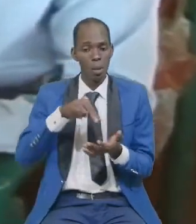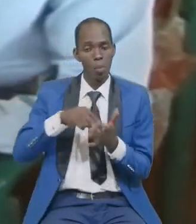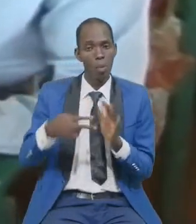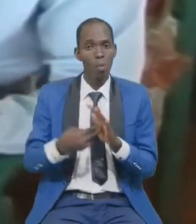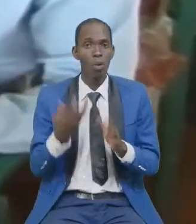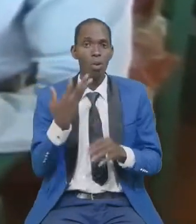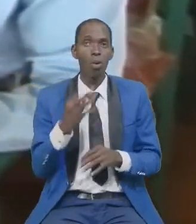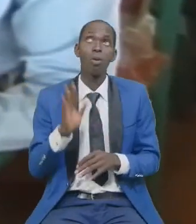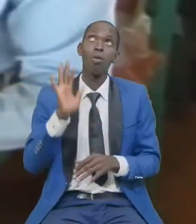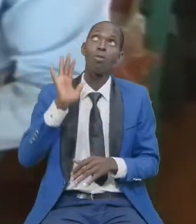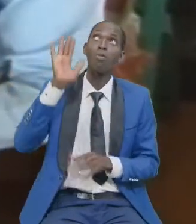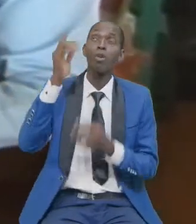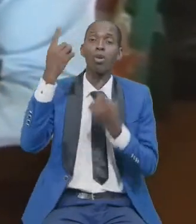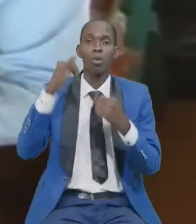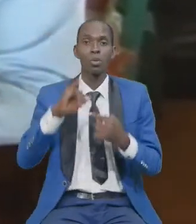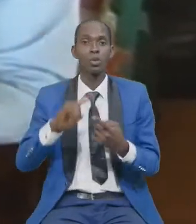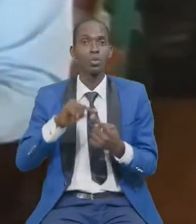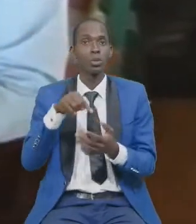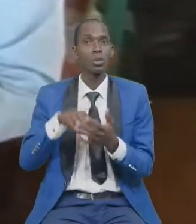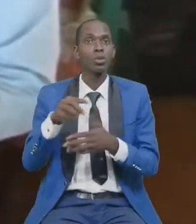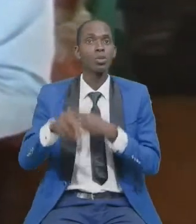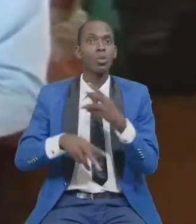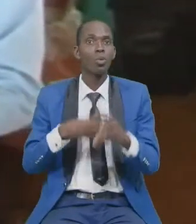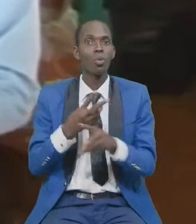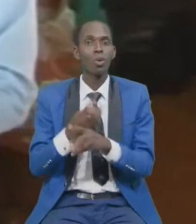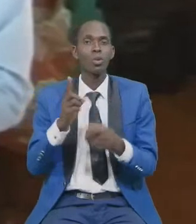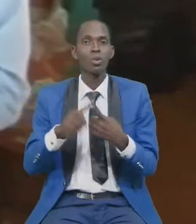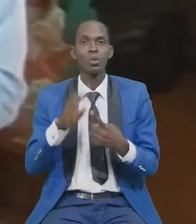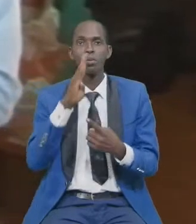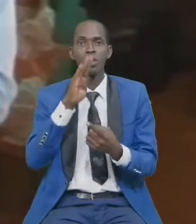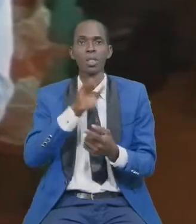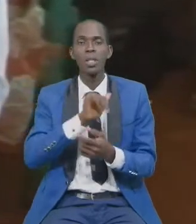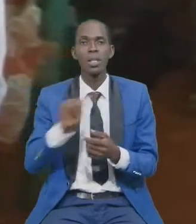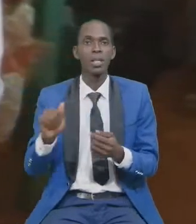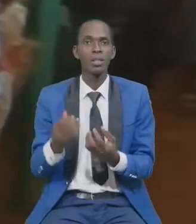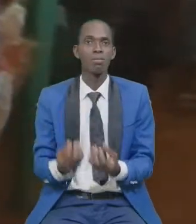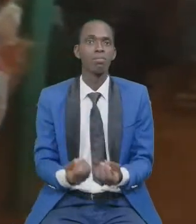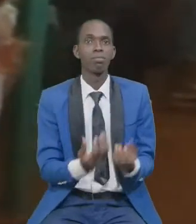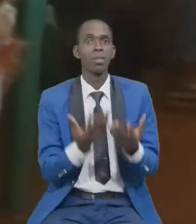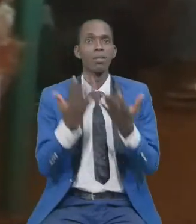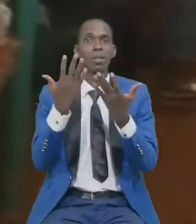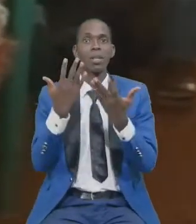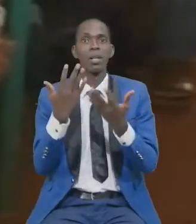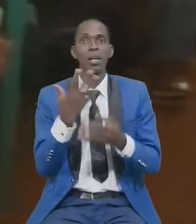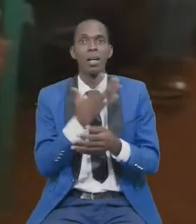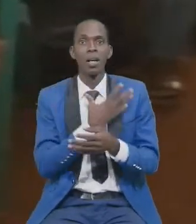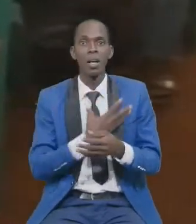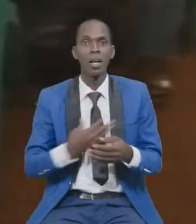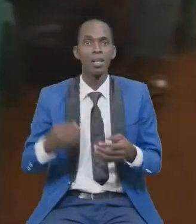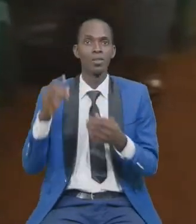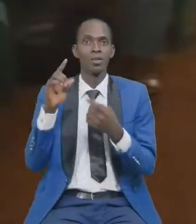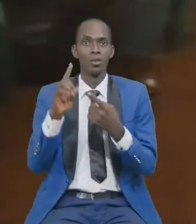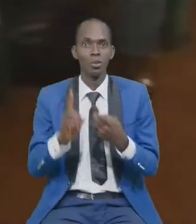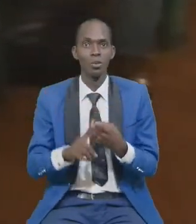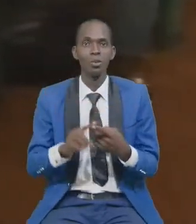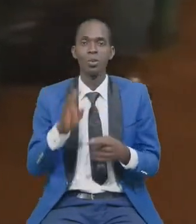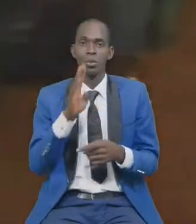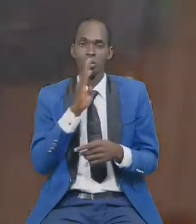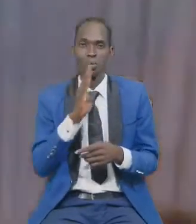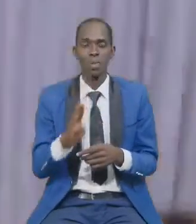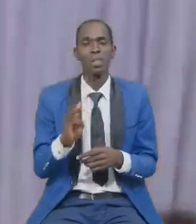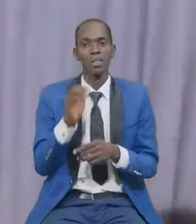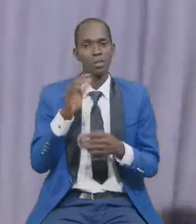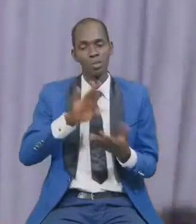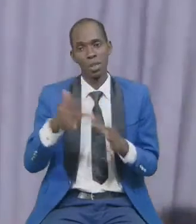world, to be a sacrifice, to make an atonement, and to die for your sin, for my